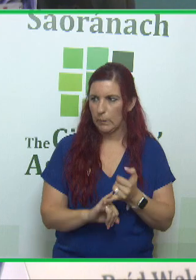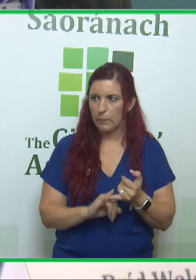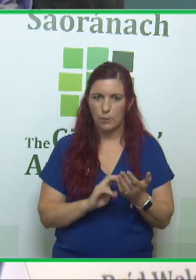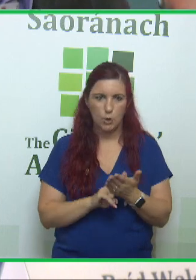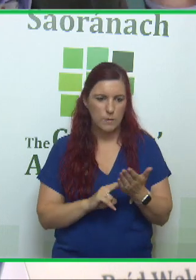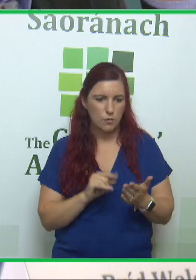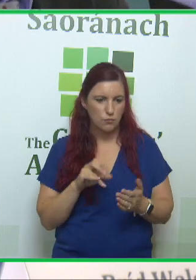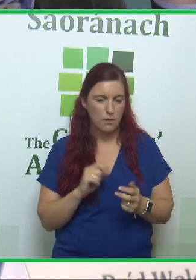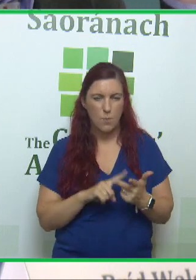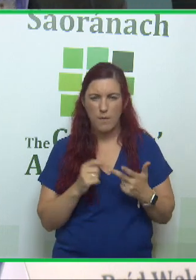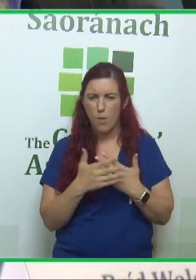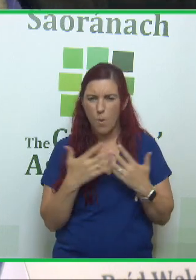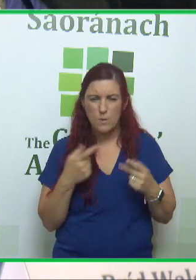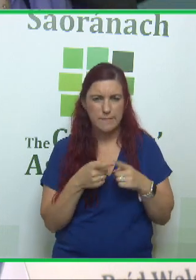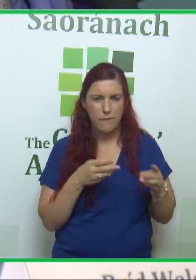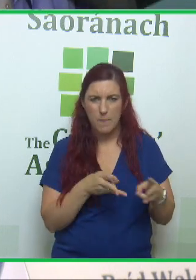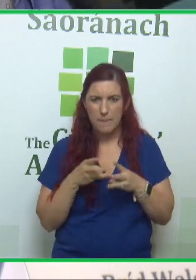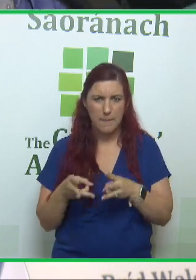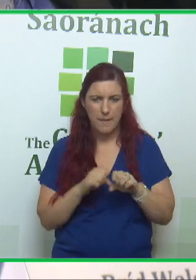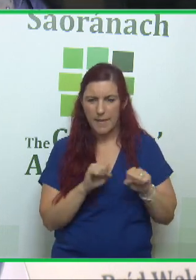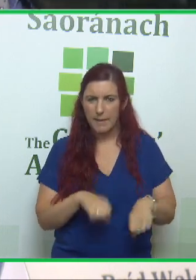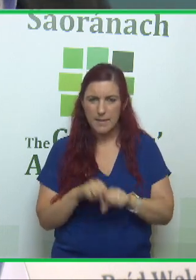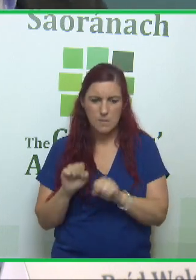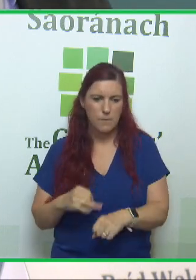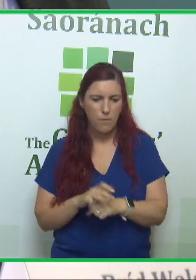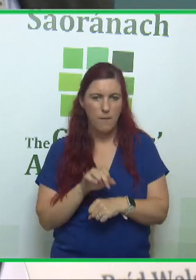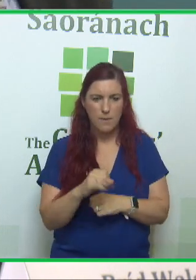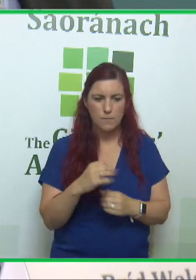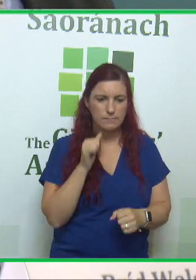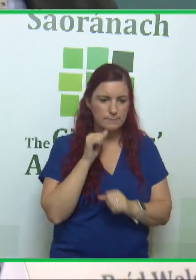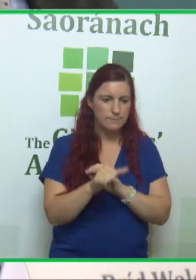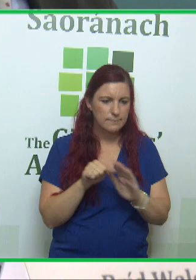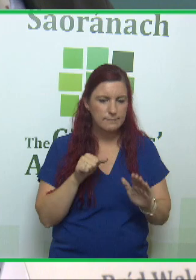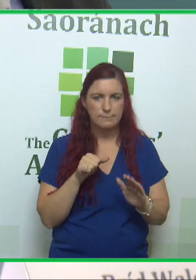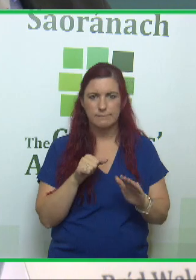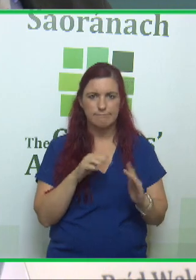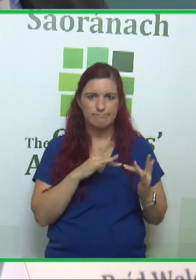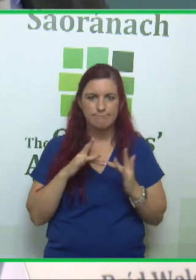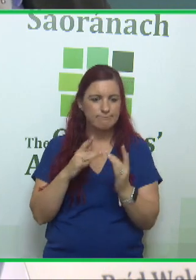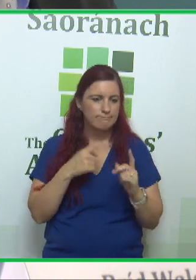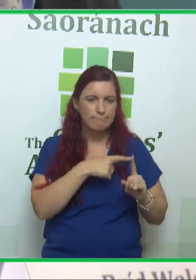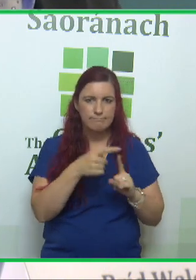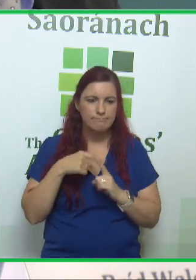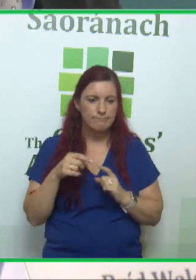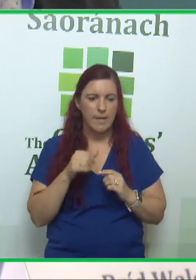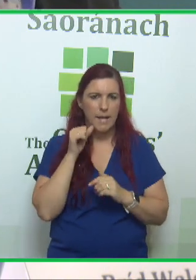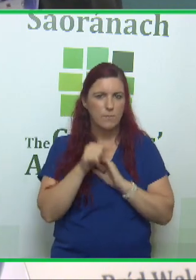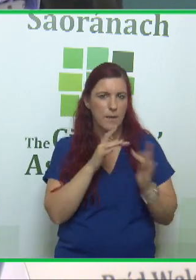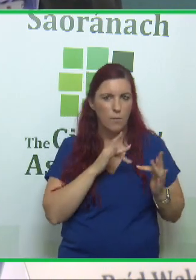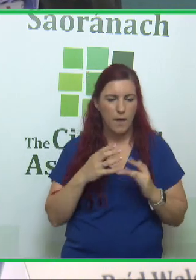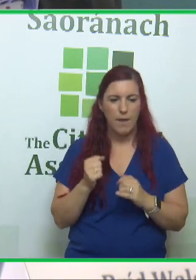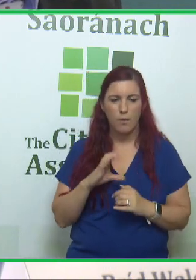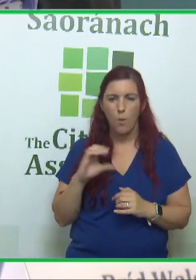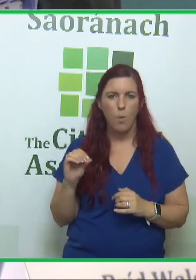We've loads of mechanisms for that. We have an expert by experience network, for example. We do co-production